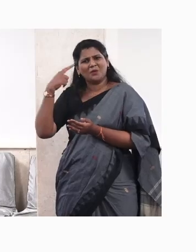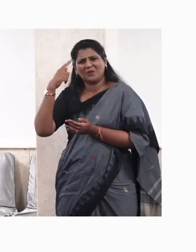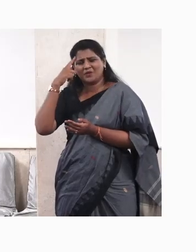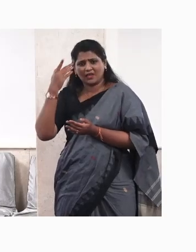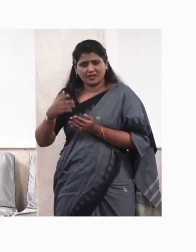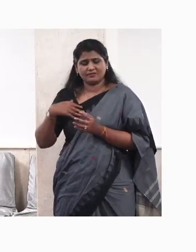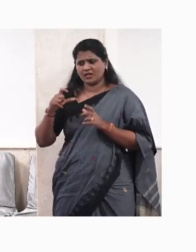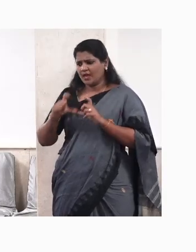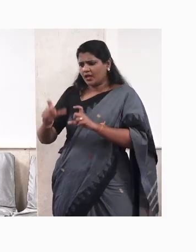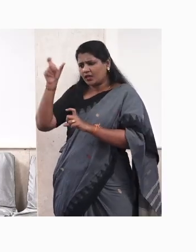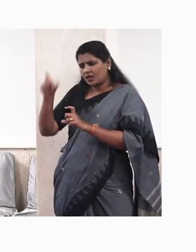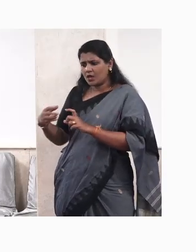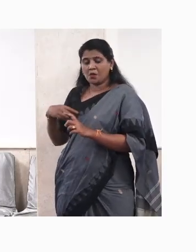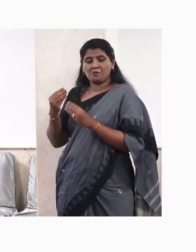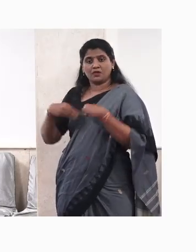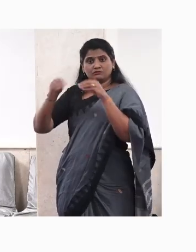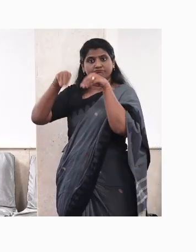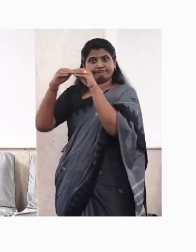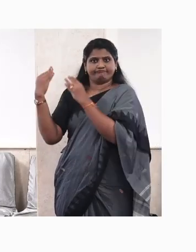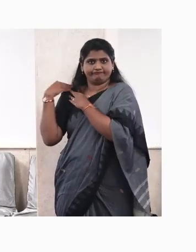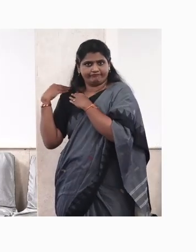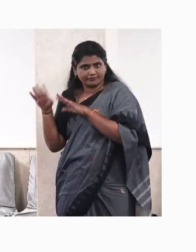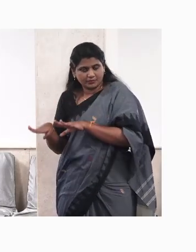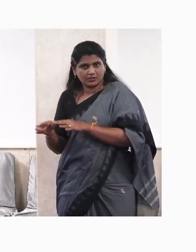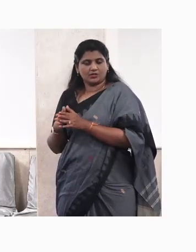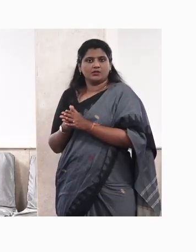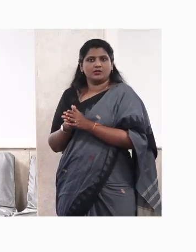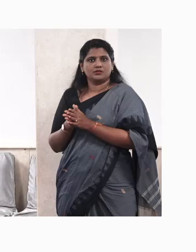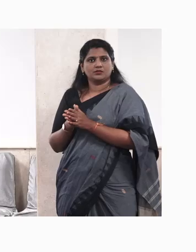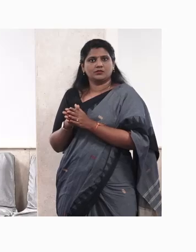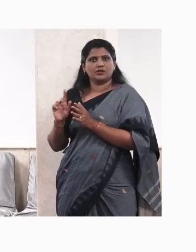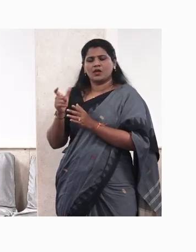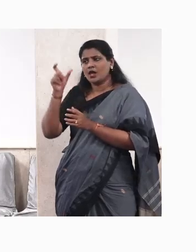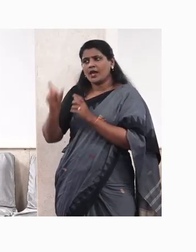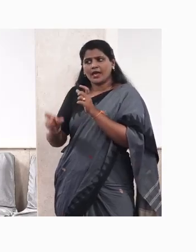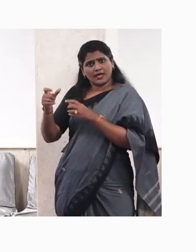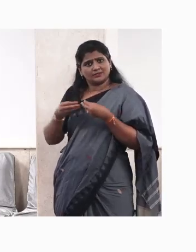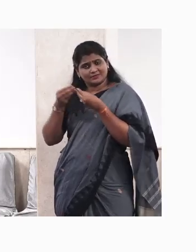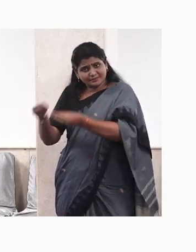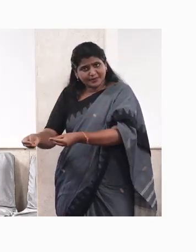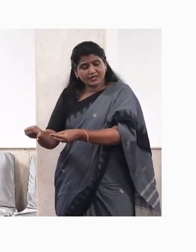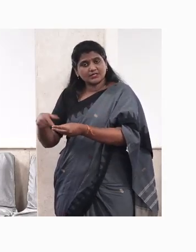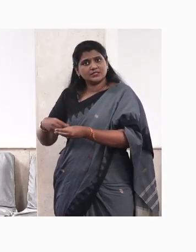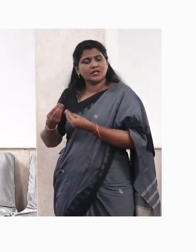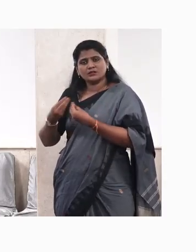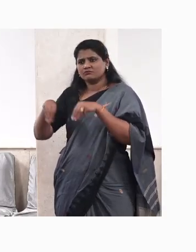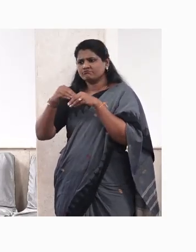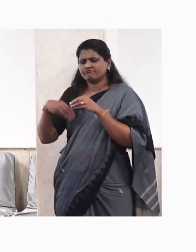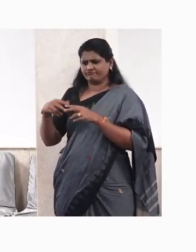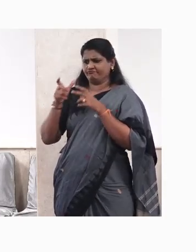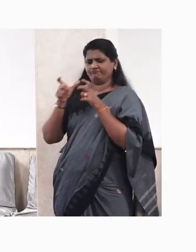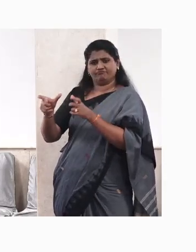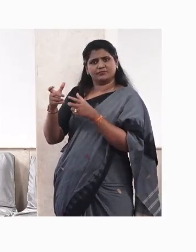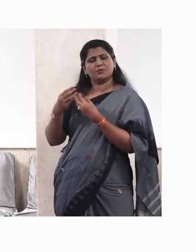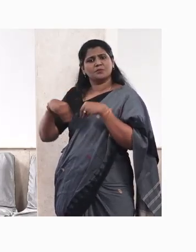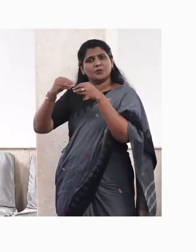the caregiver has to take more responsibility, or probably the caregiver should have paid more attention. But then after started